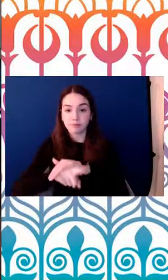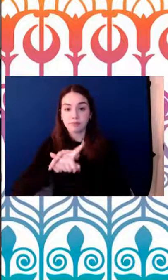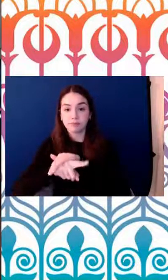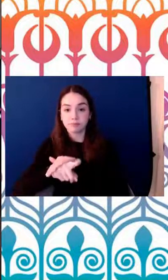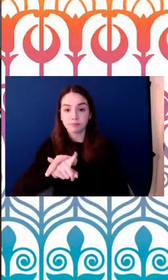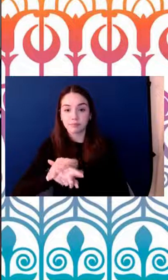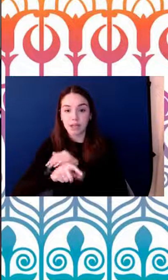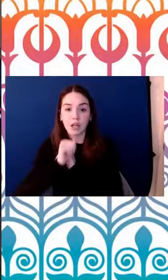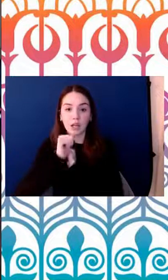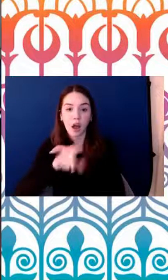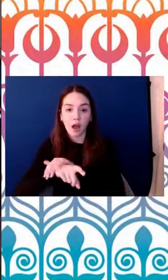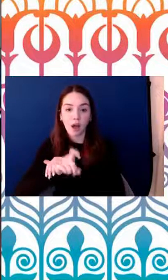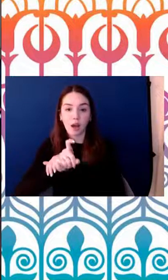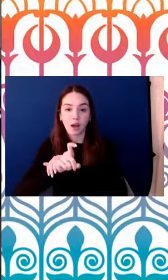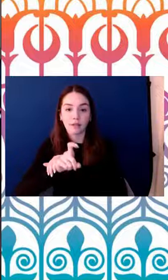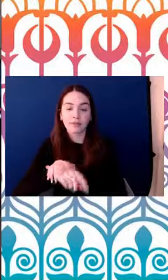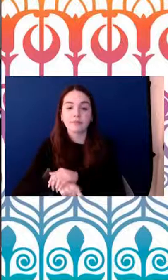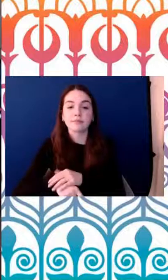3,